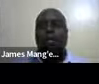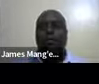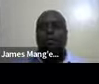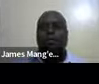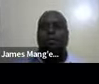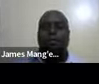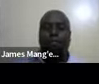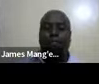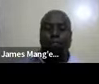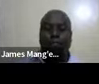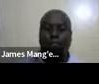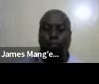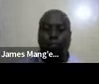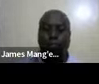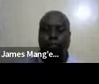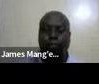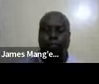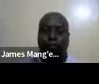Okay.